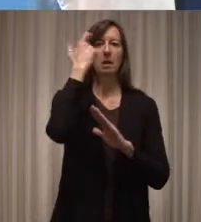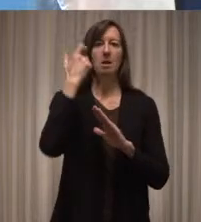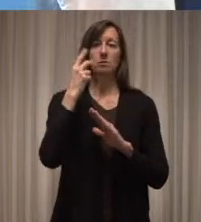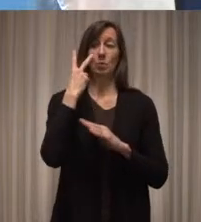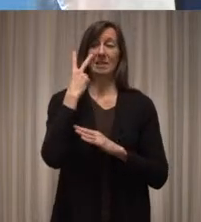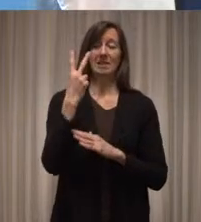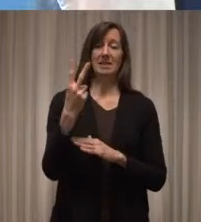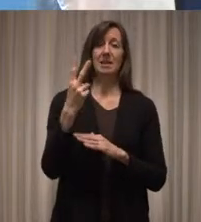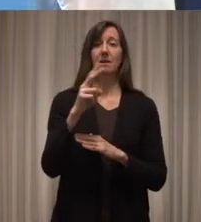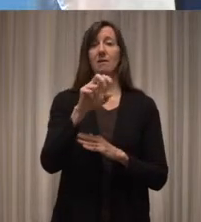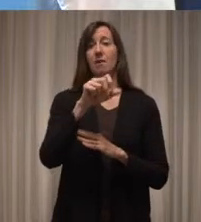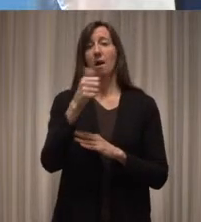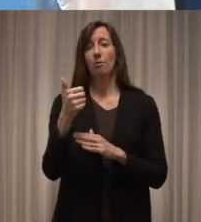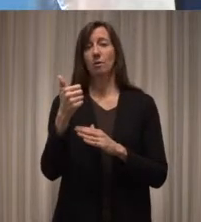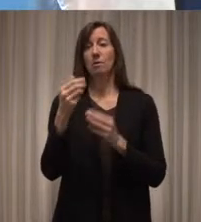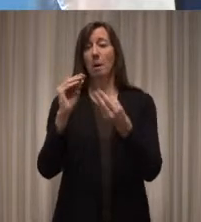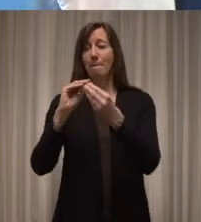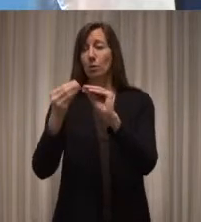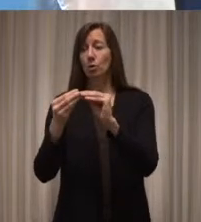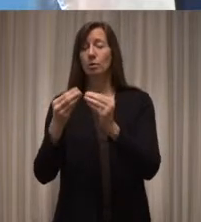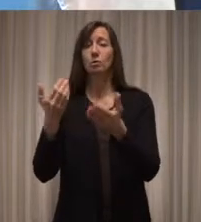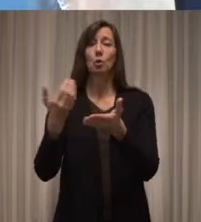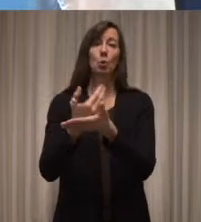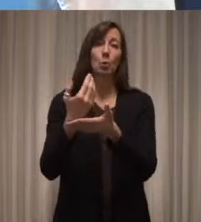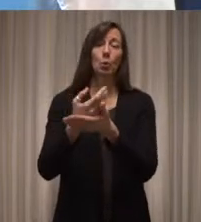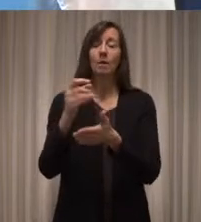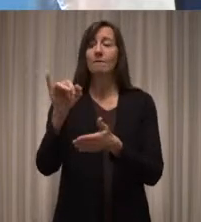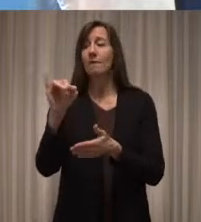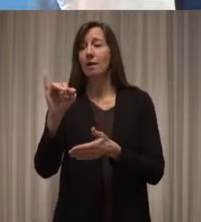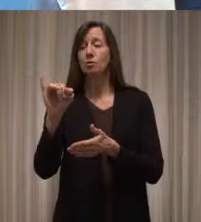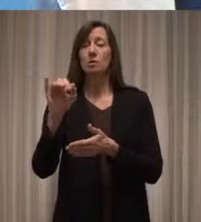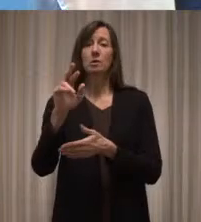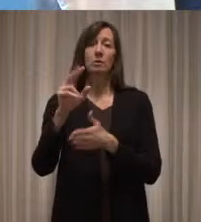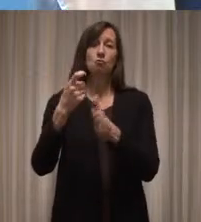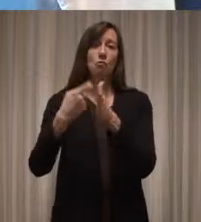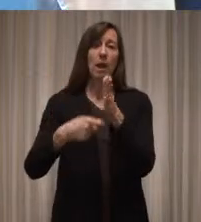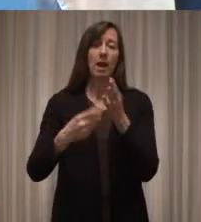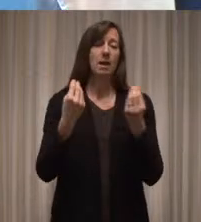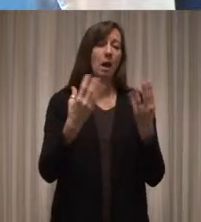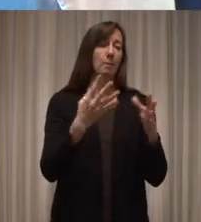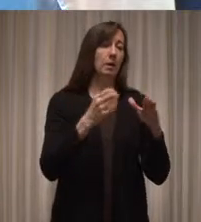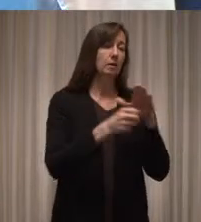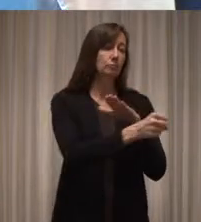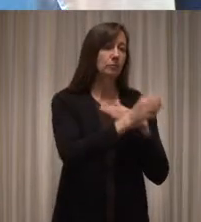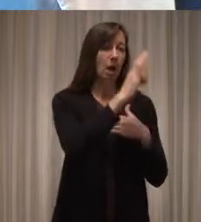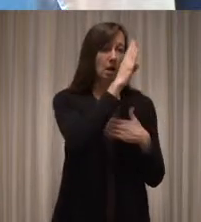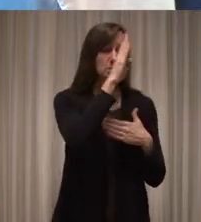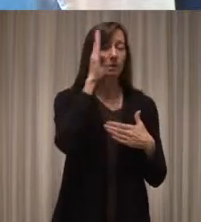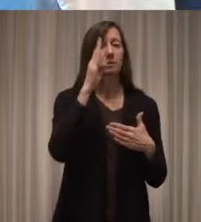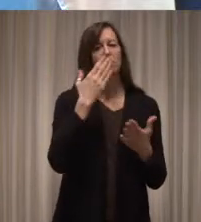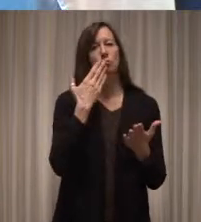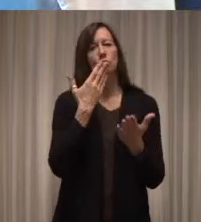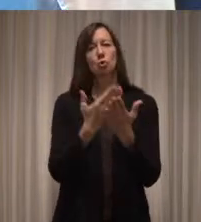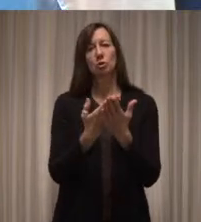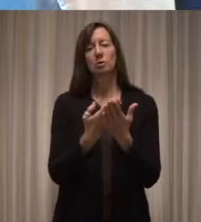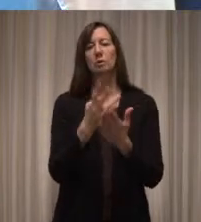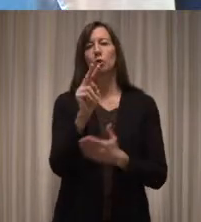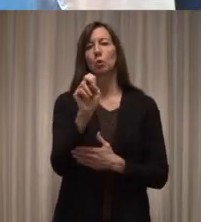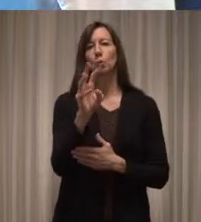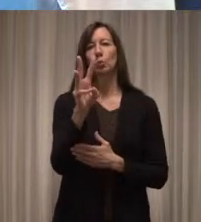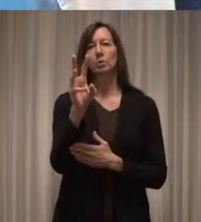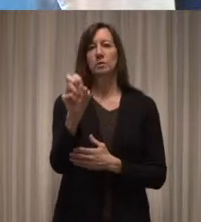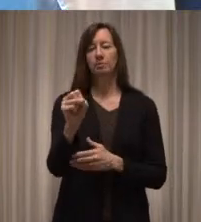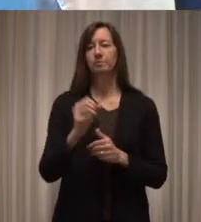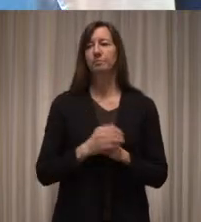lowered hospitalizations and so on. So that is good news. In terms of the new positive rate,